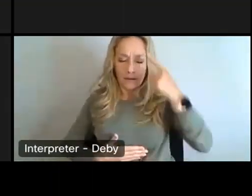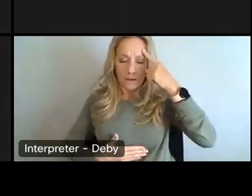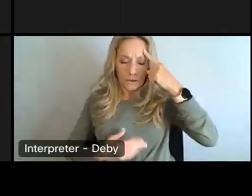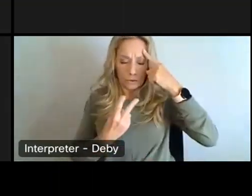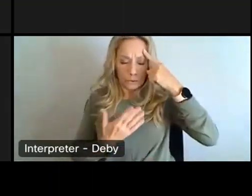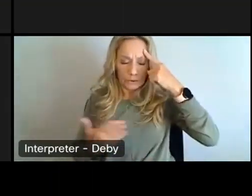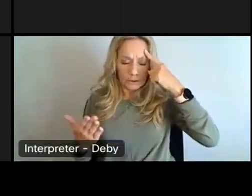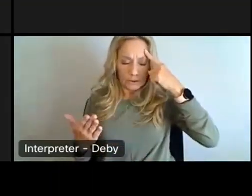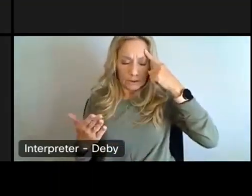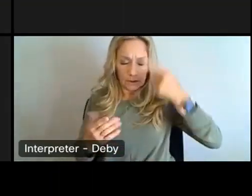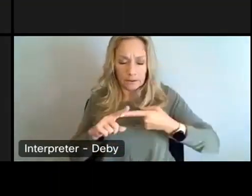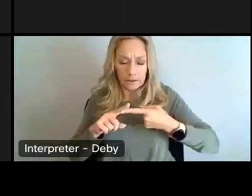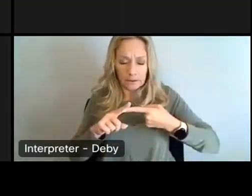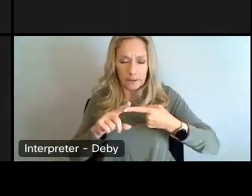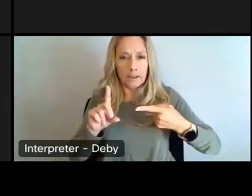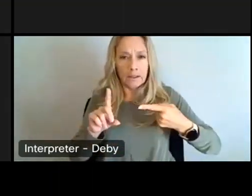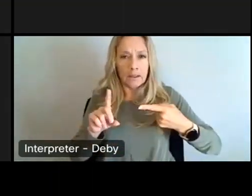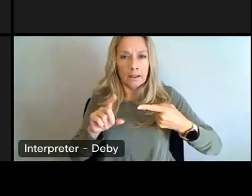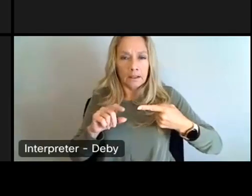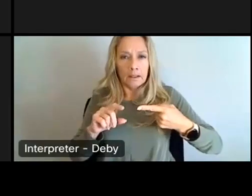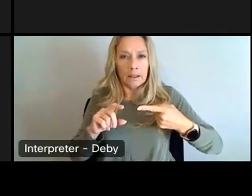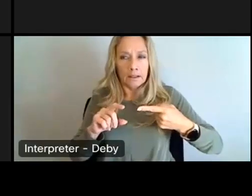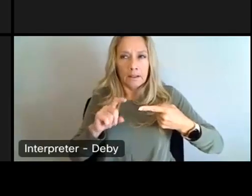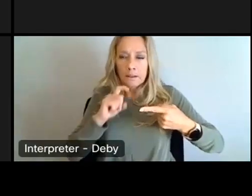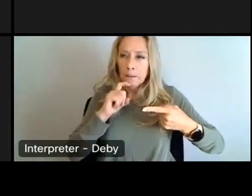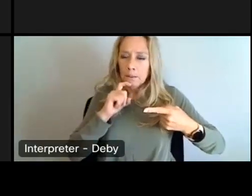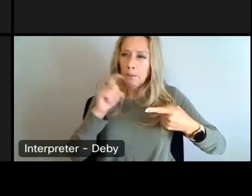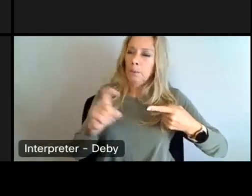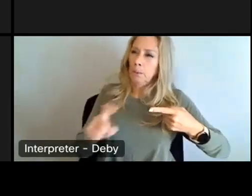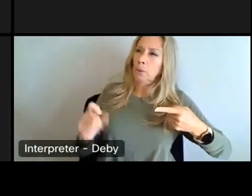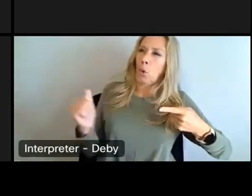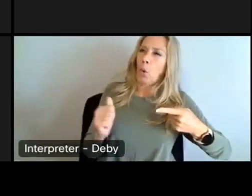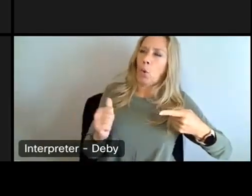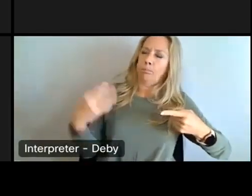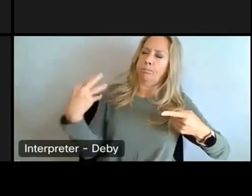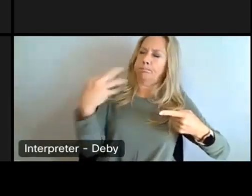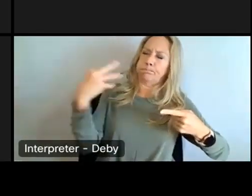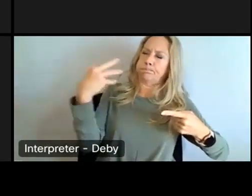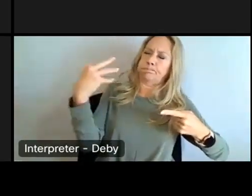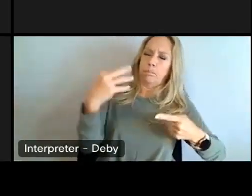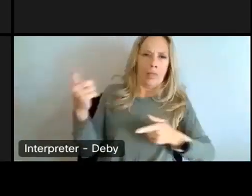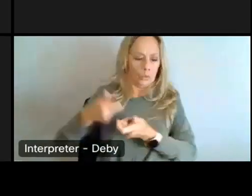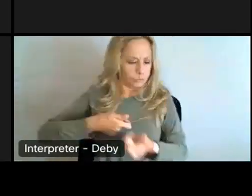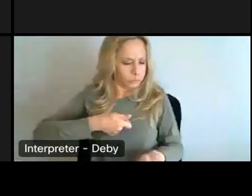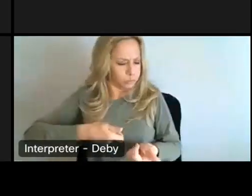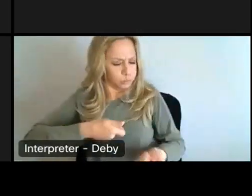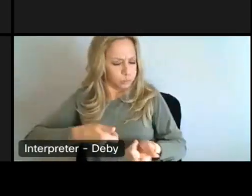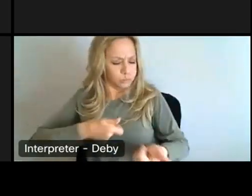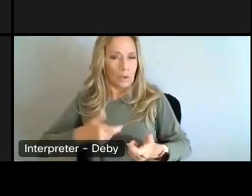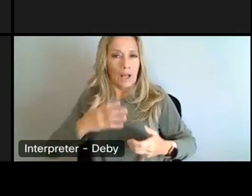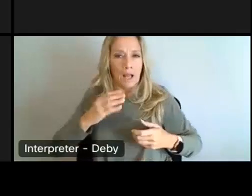moment. One was that extreme amount of cold hit my body, just kind of took the pain of burning